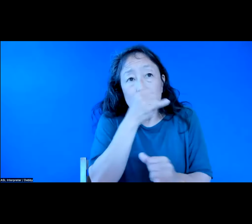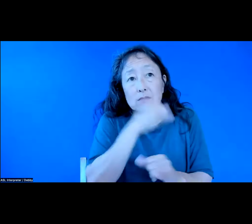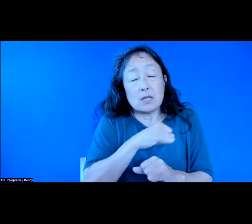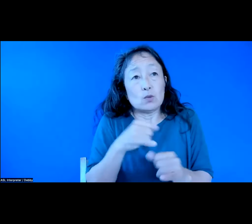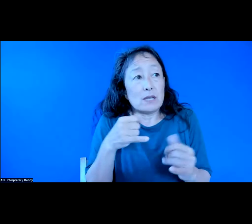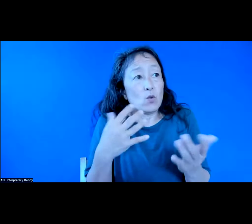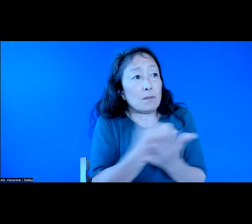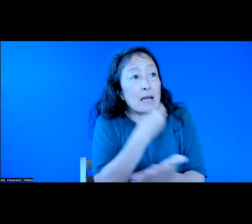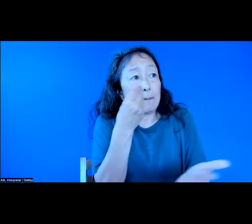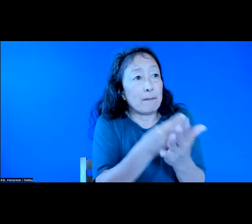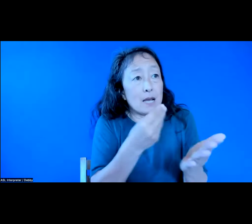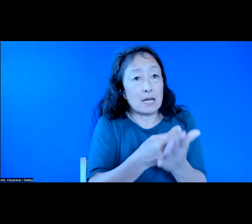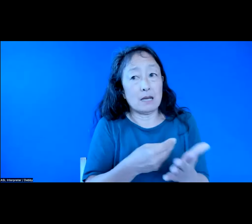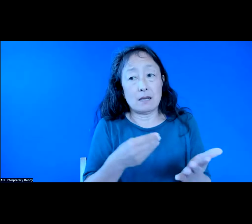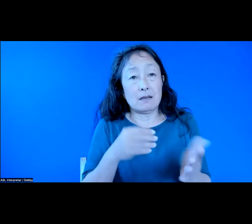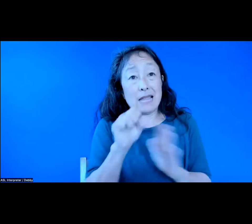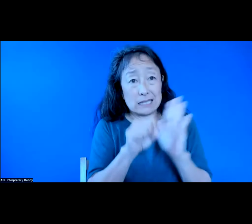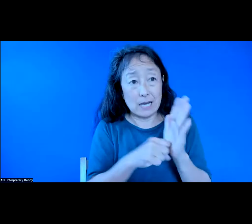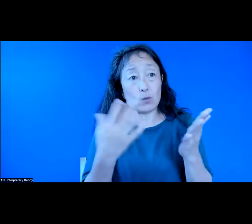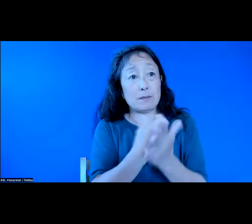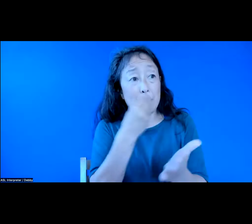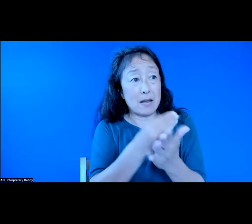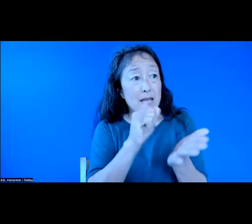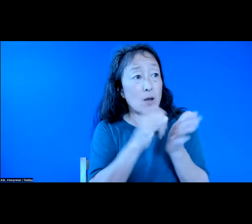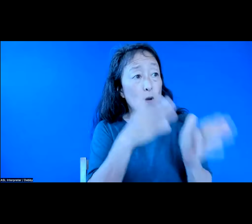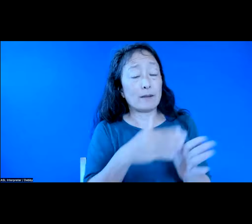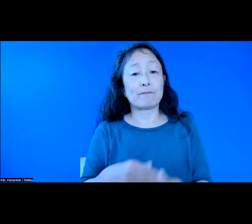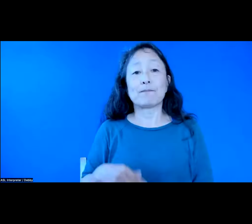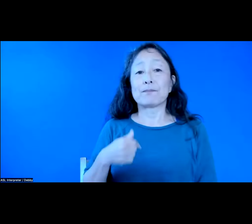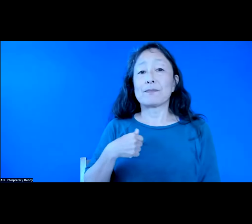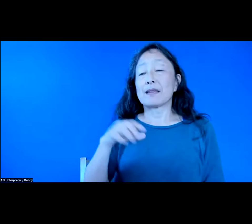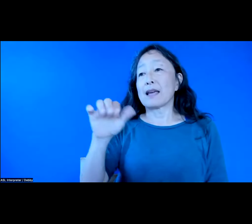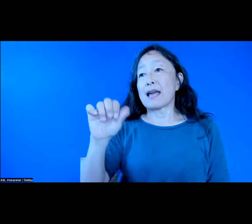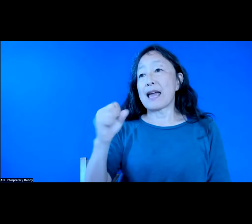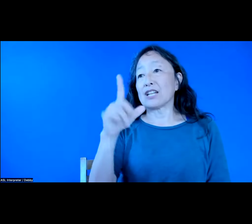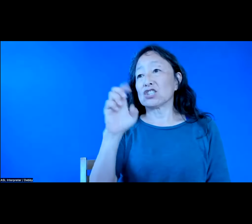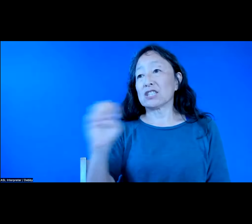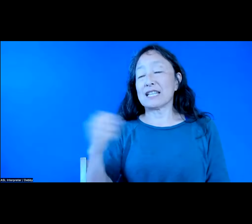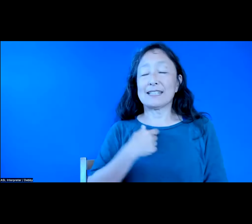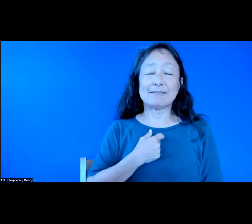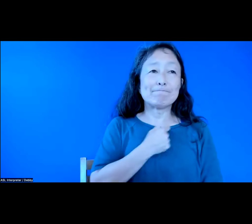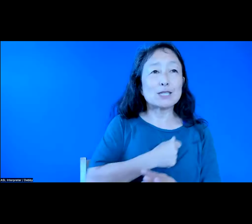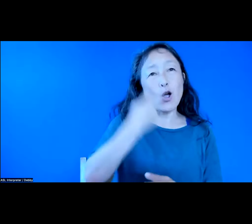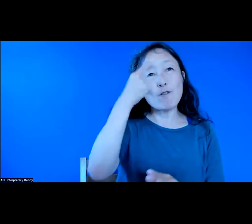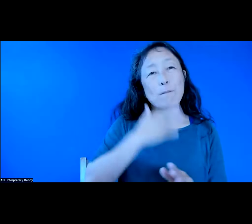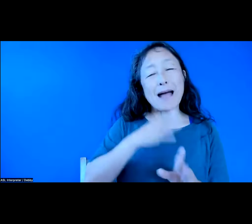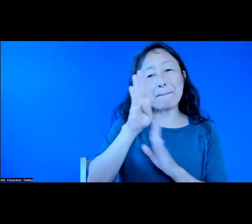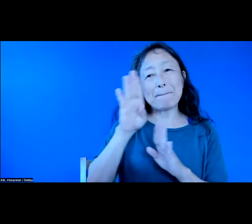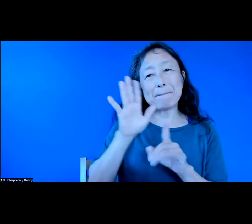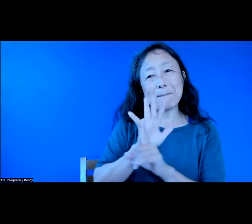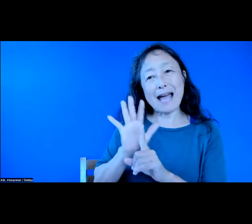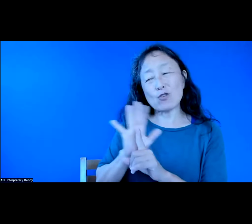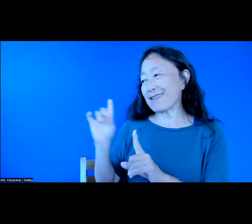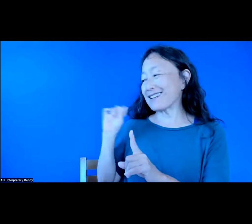Well, thank you. And sorry for my background. I've been painting. Here's my project from our training.